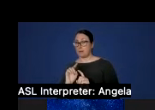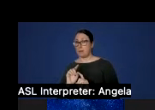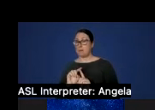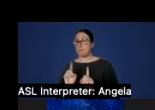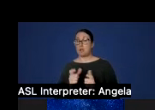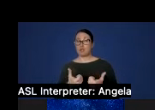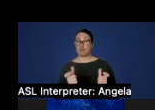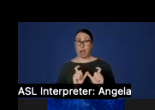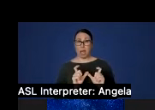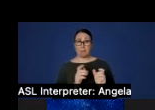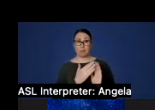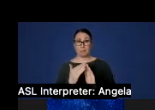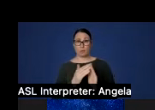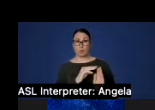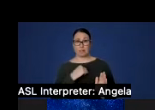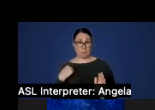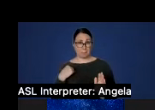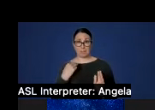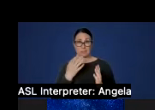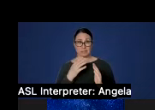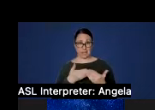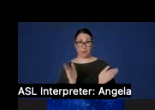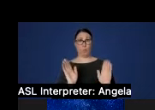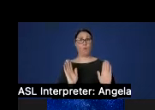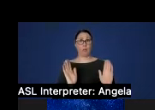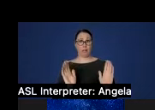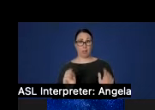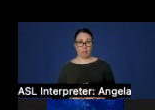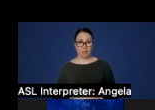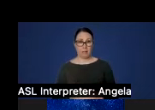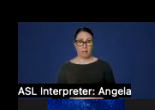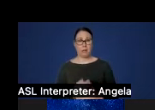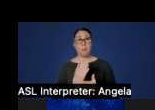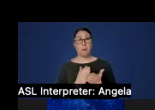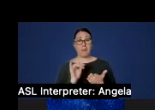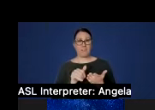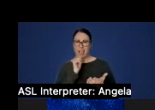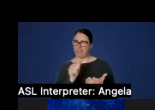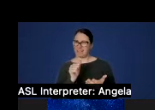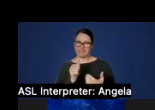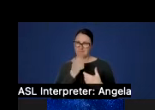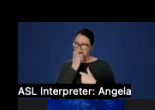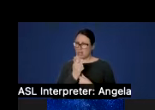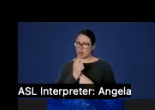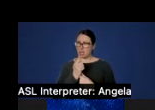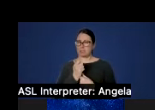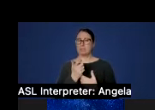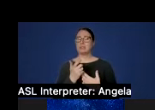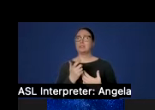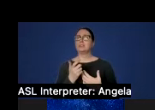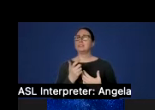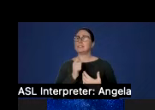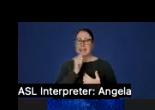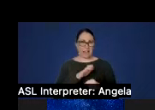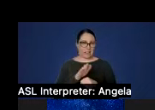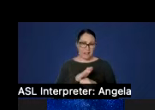tribal community members as a whole. Part of that distrust stems from the Fed's lack of manpower and presence